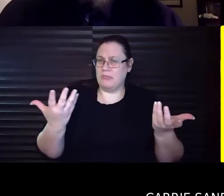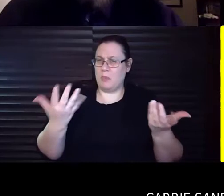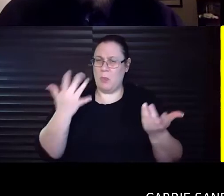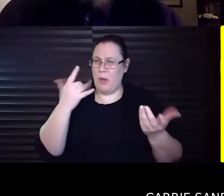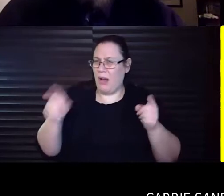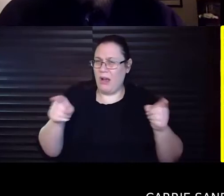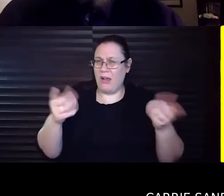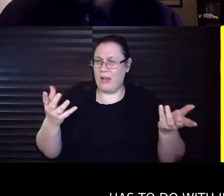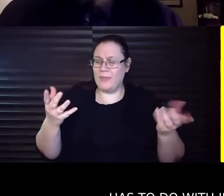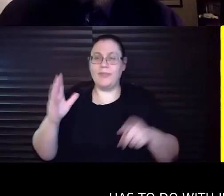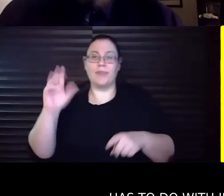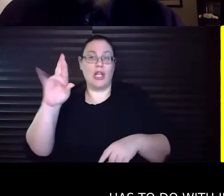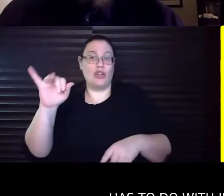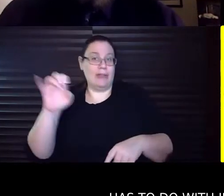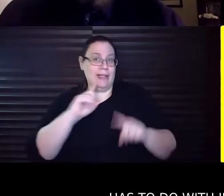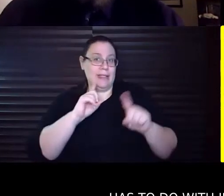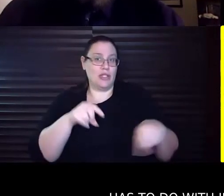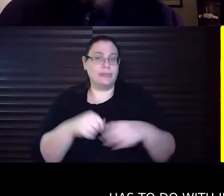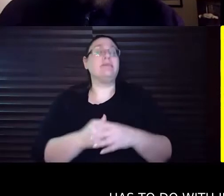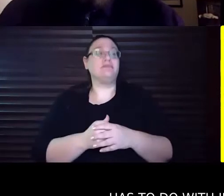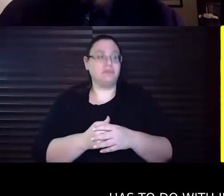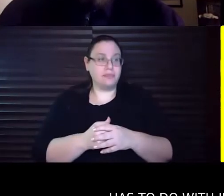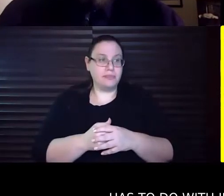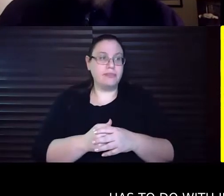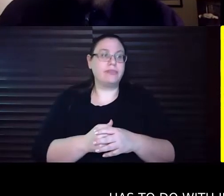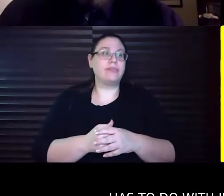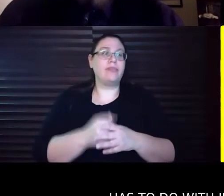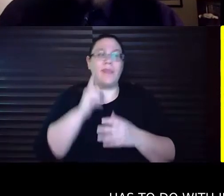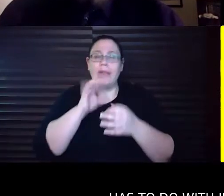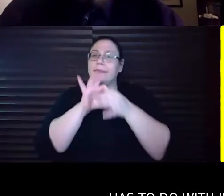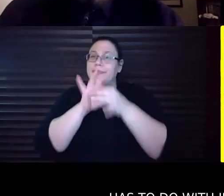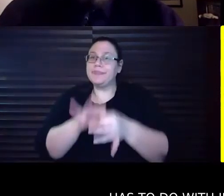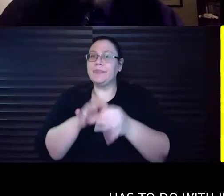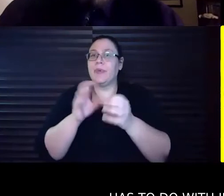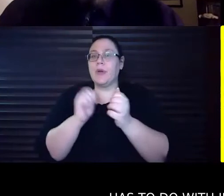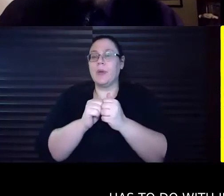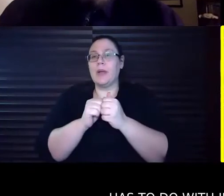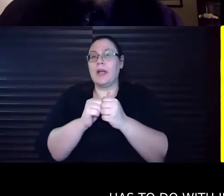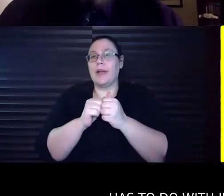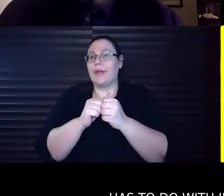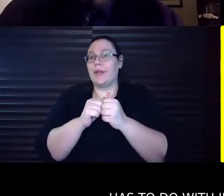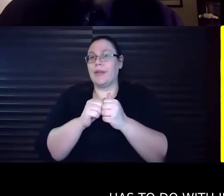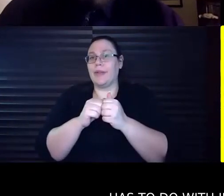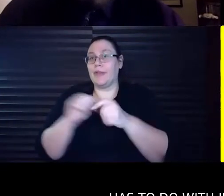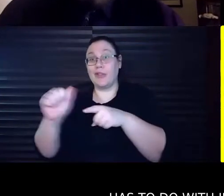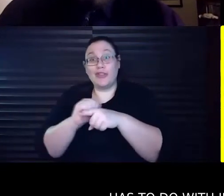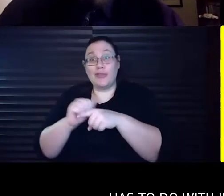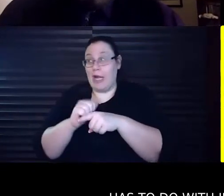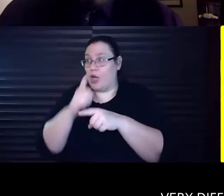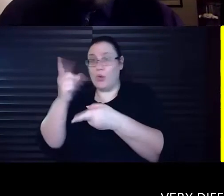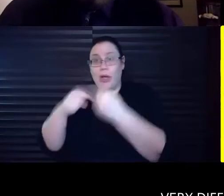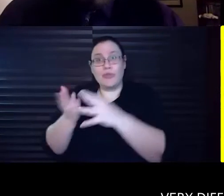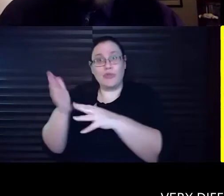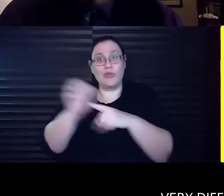Well, I think a lot of that has to do with just the pipeline of training that